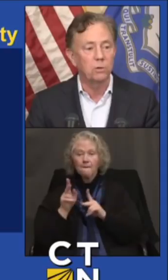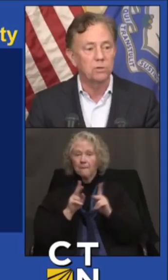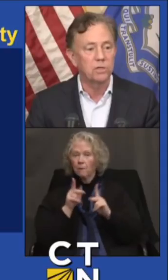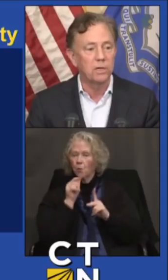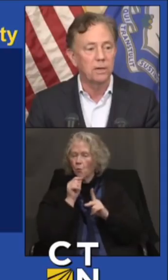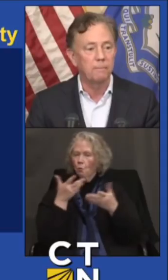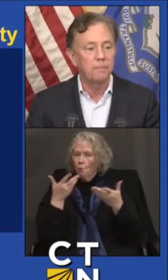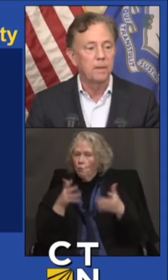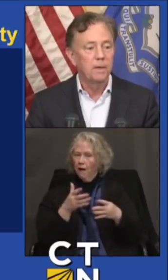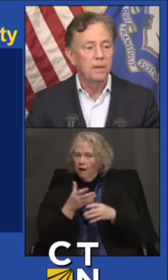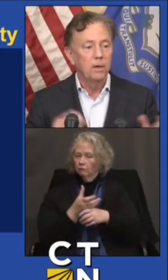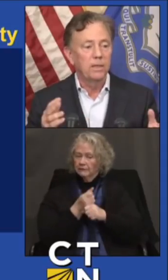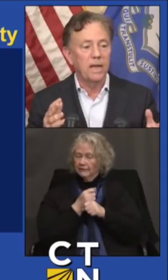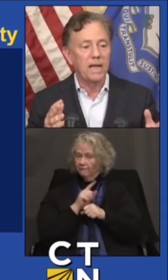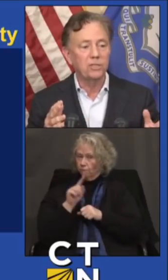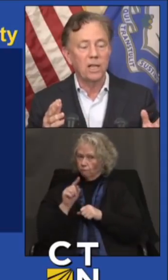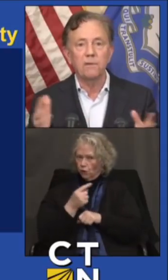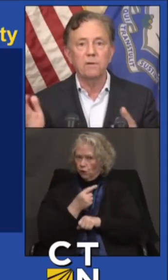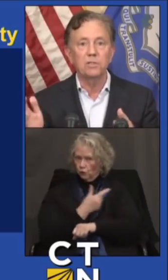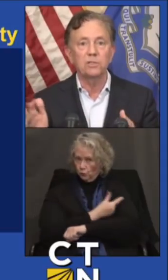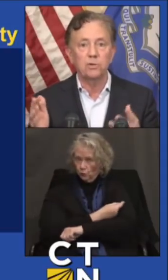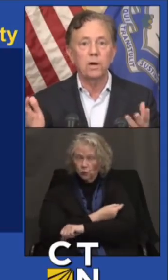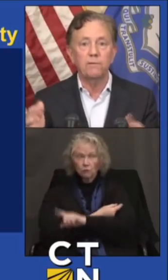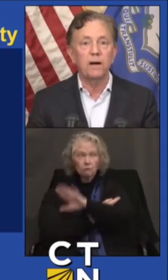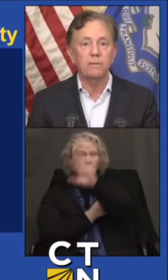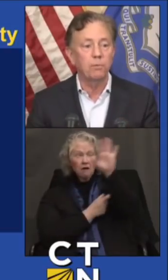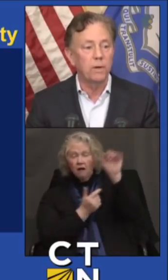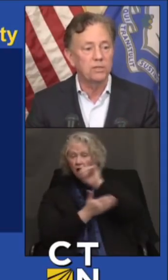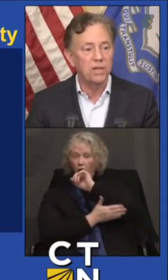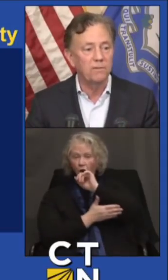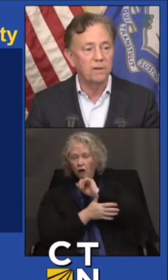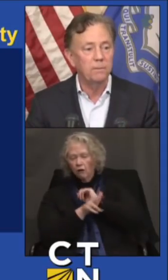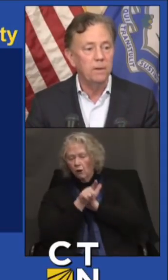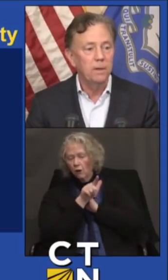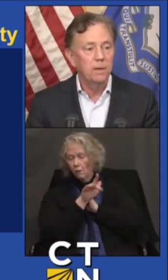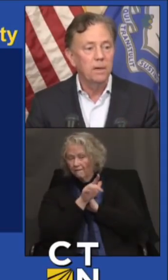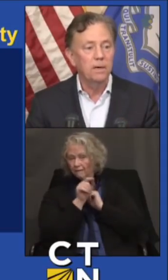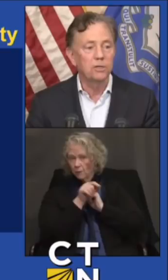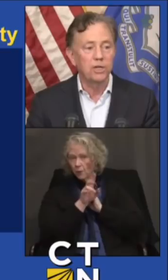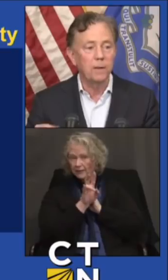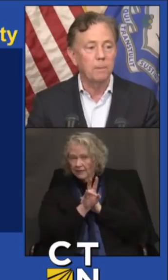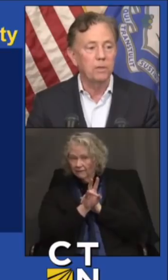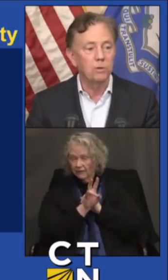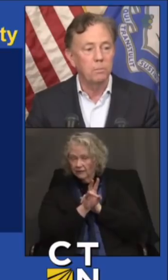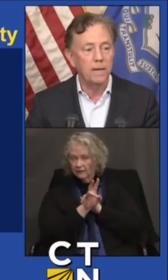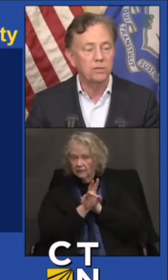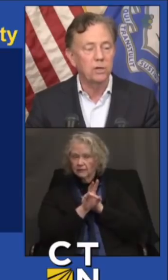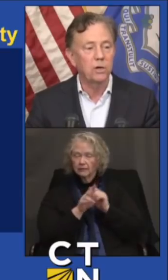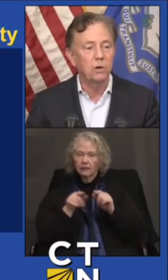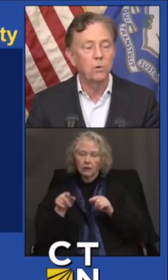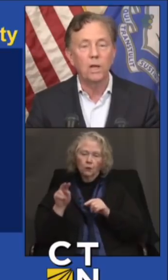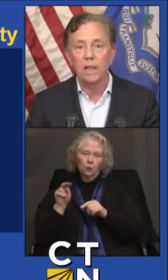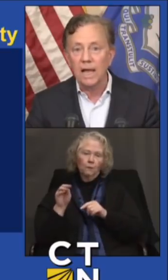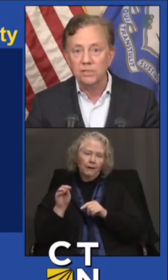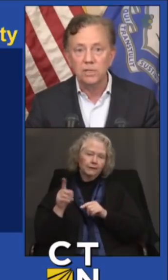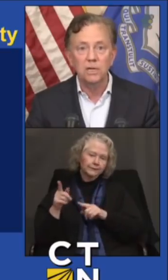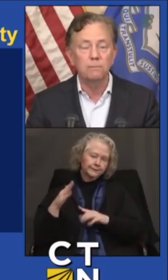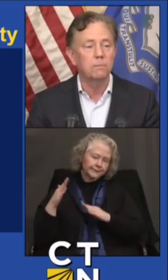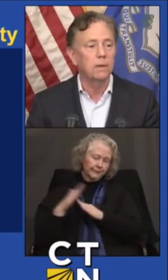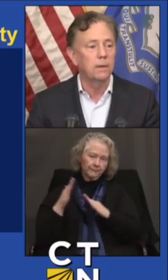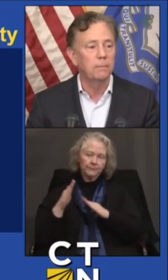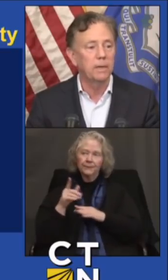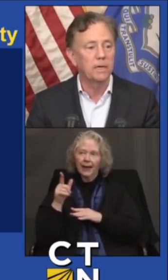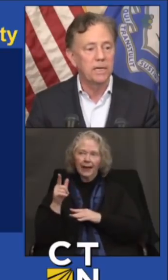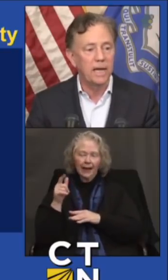first dose. The national average is 25.7. The champion, New Mexico,